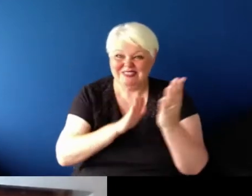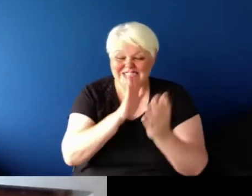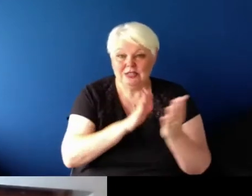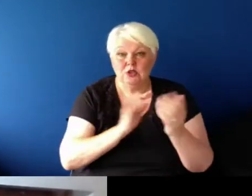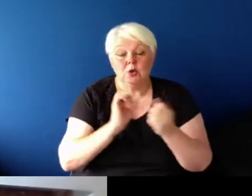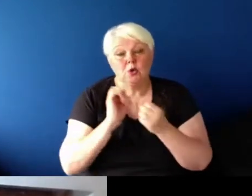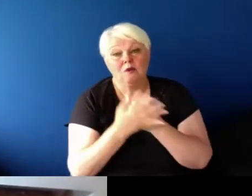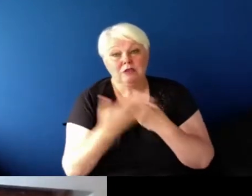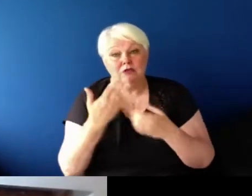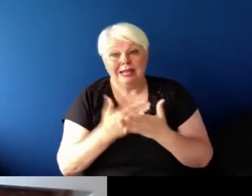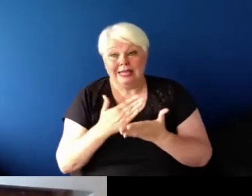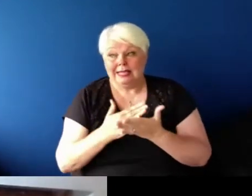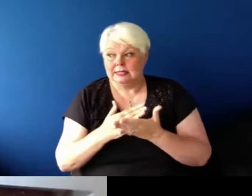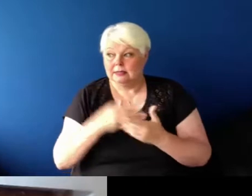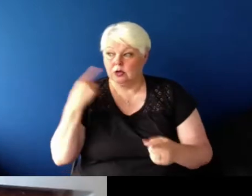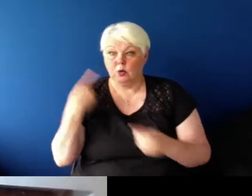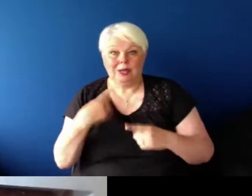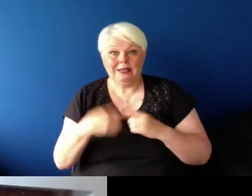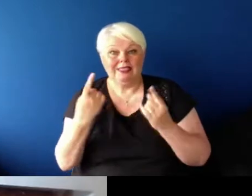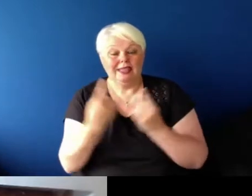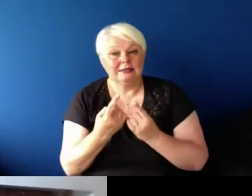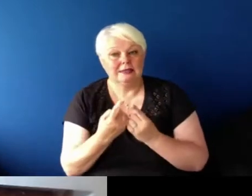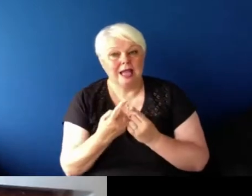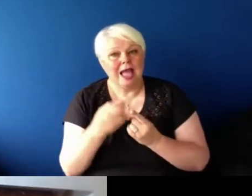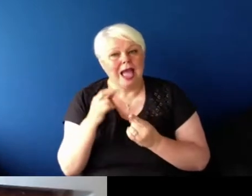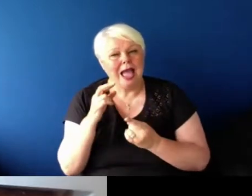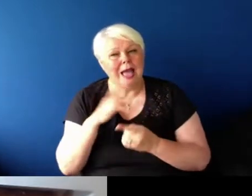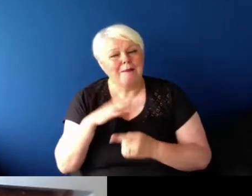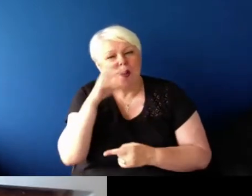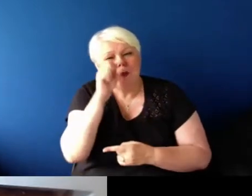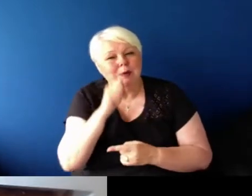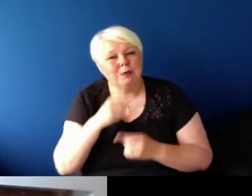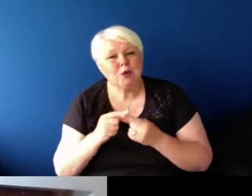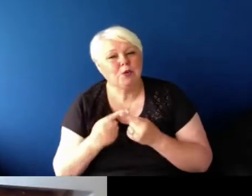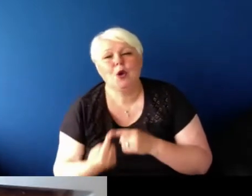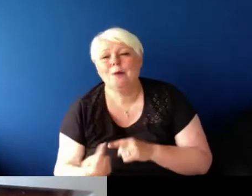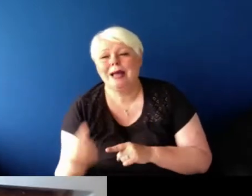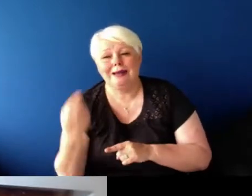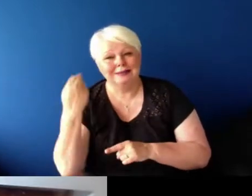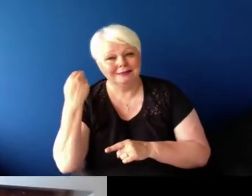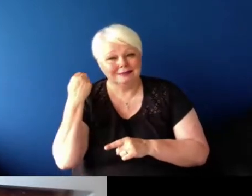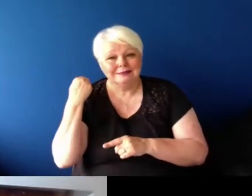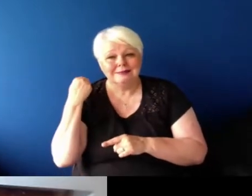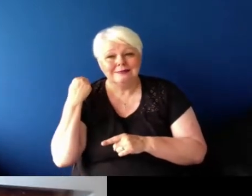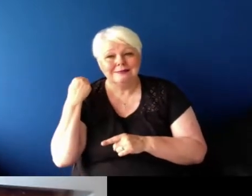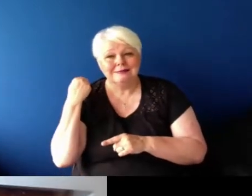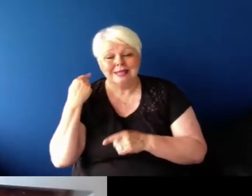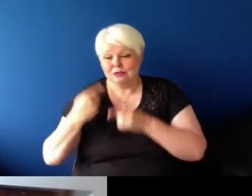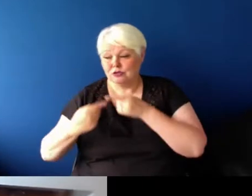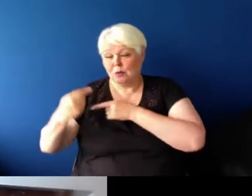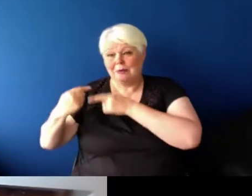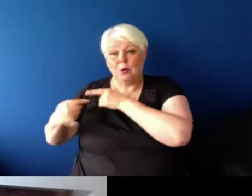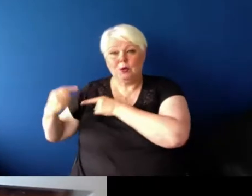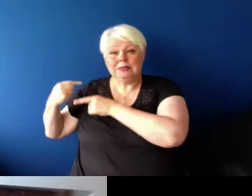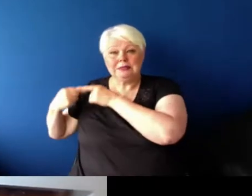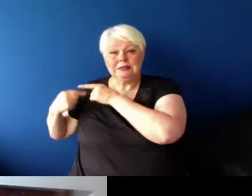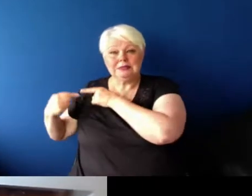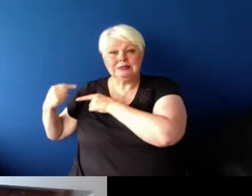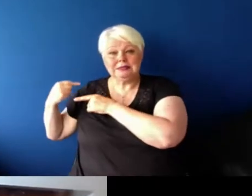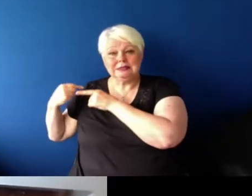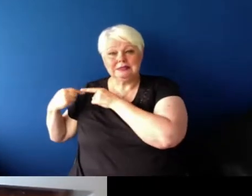COVID. I hope we don't just go back to, oh, you know, where we were and trying to be who we